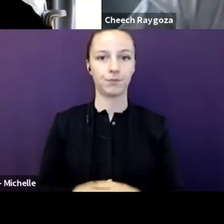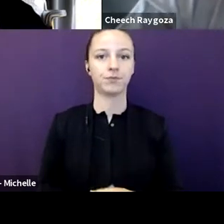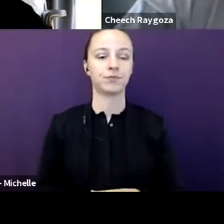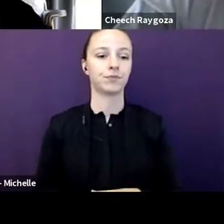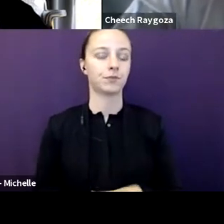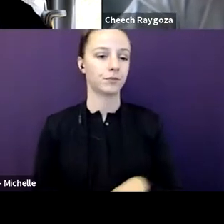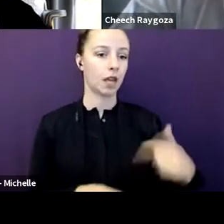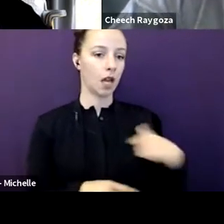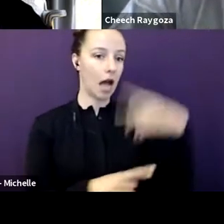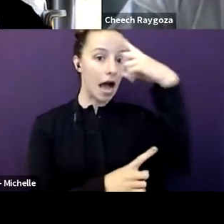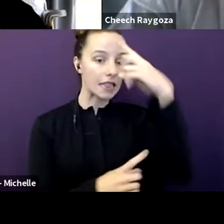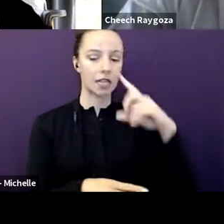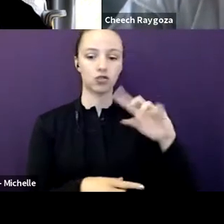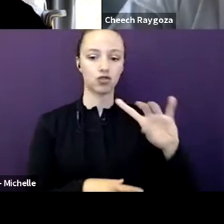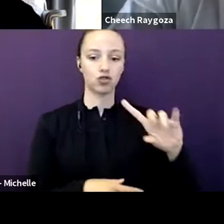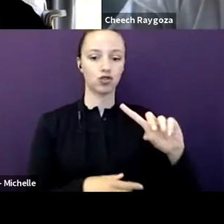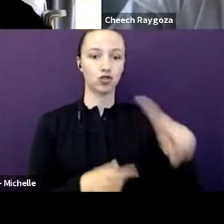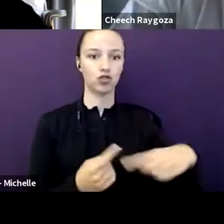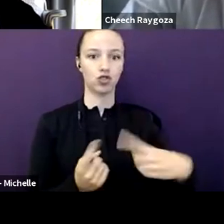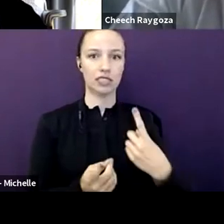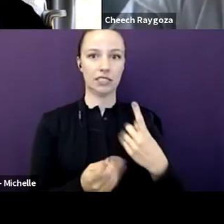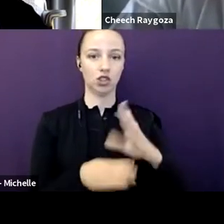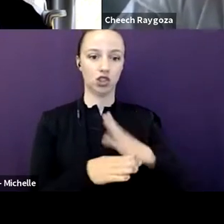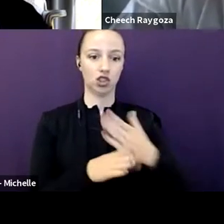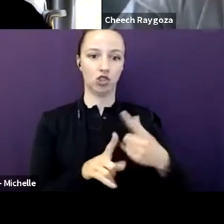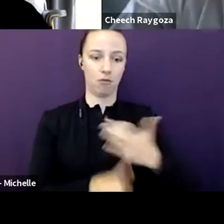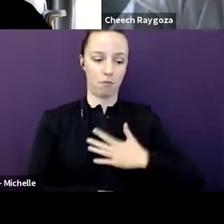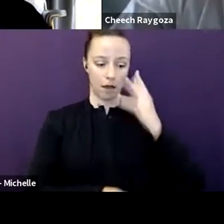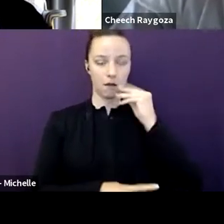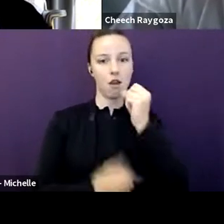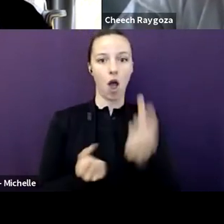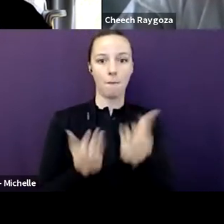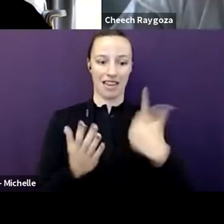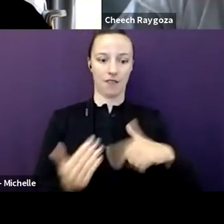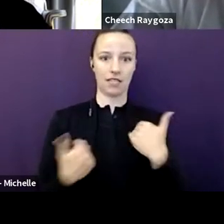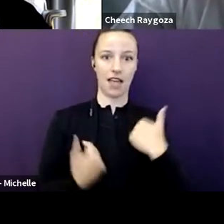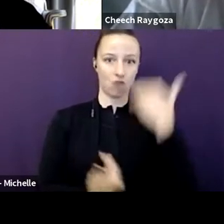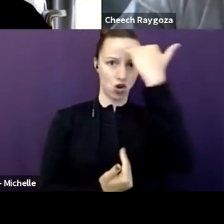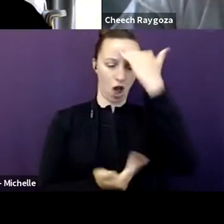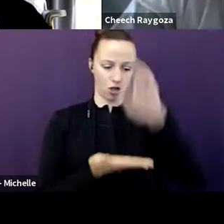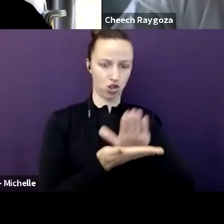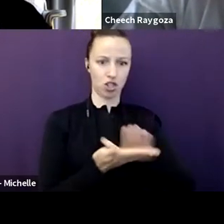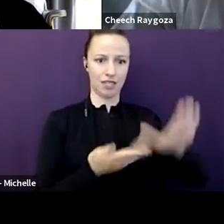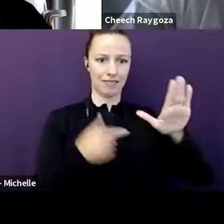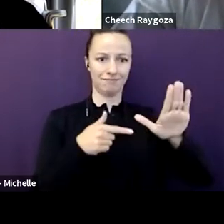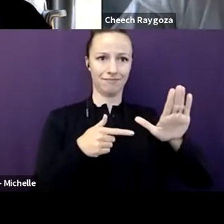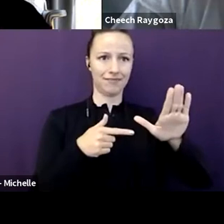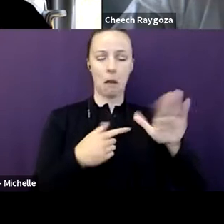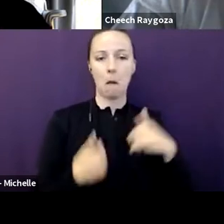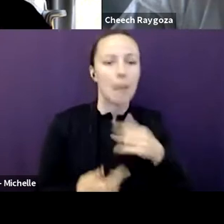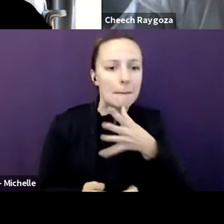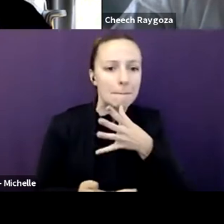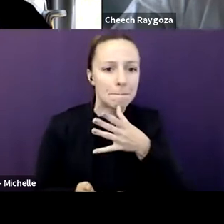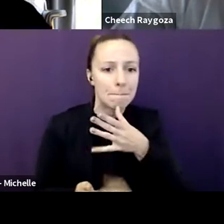I think, you know, even just talking from my experience, right? Like, not many of us had any knowledge of what higher education was. My mom didn't know how to fill out an